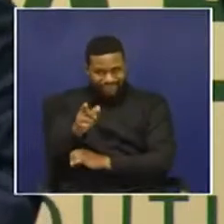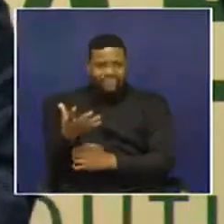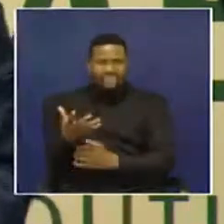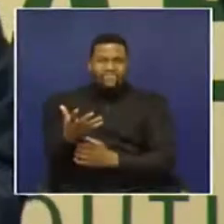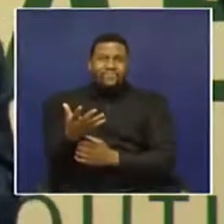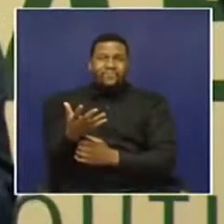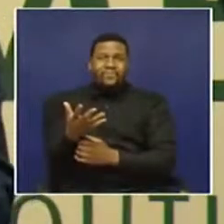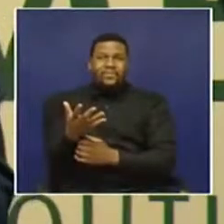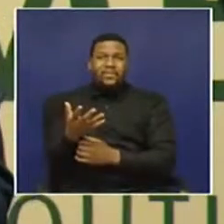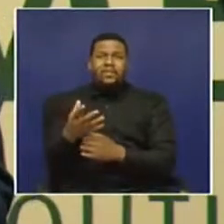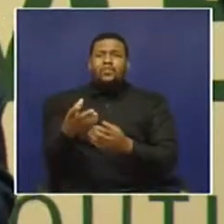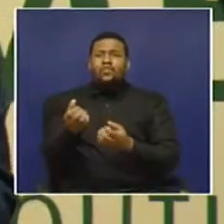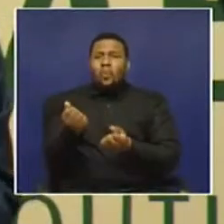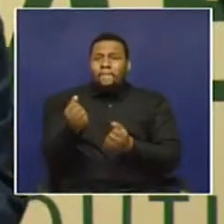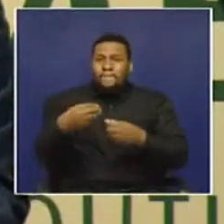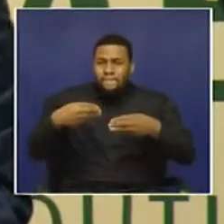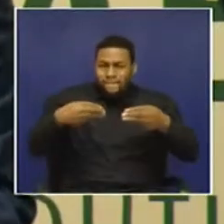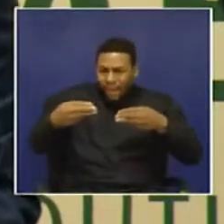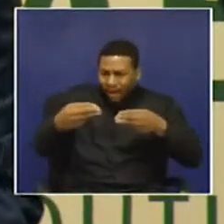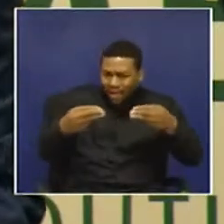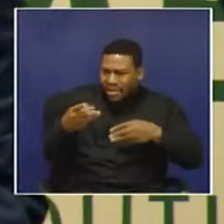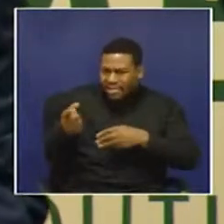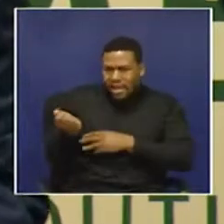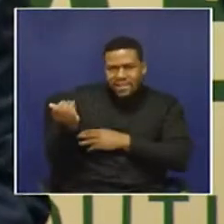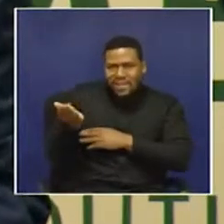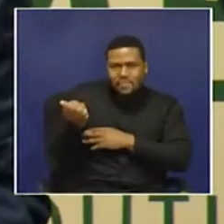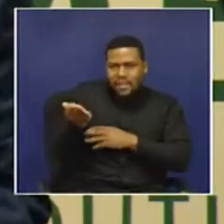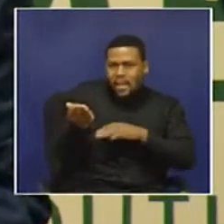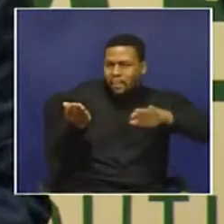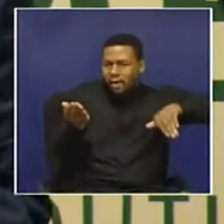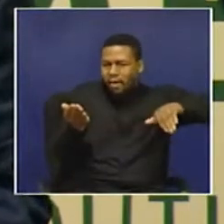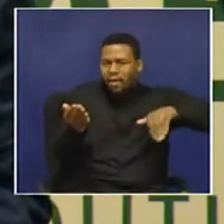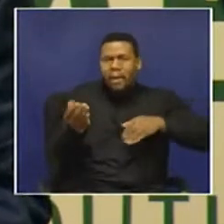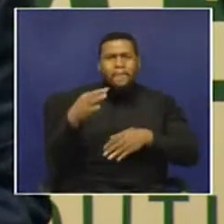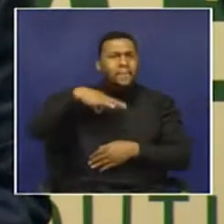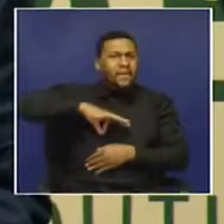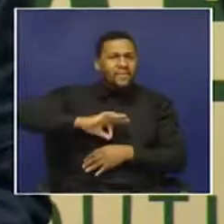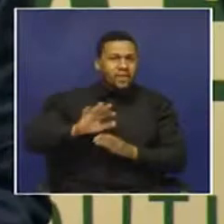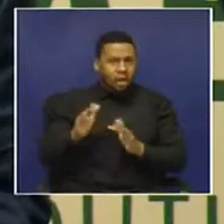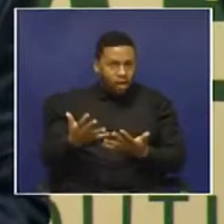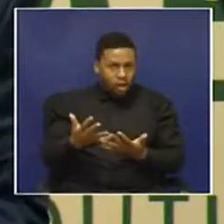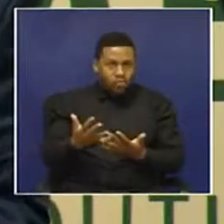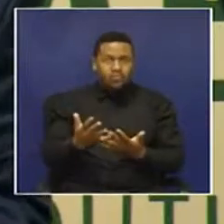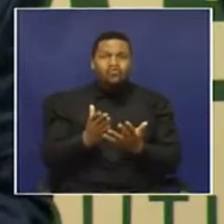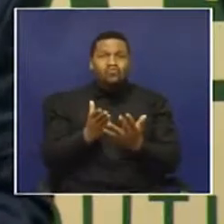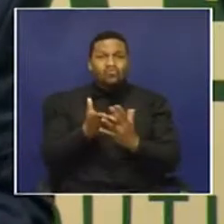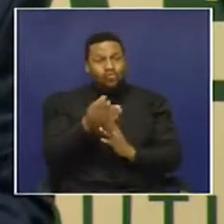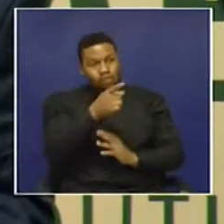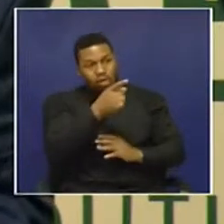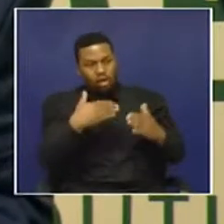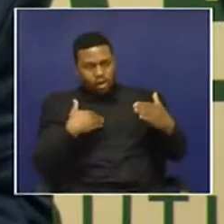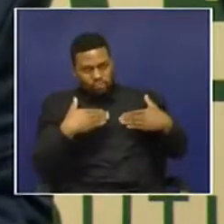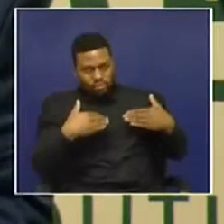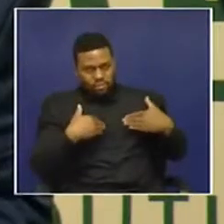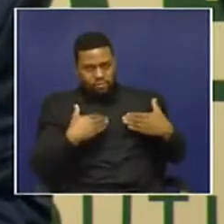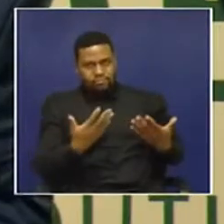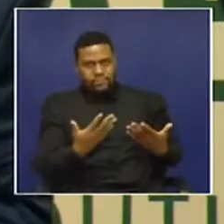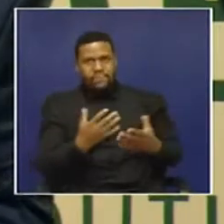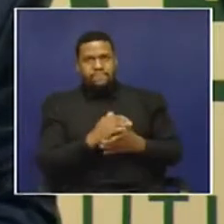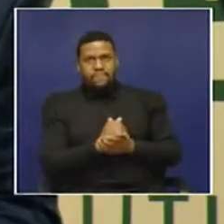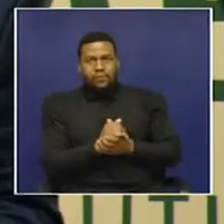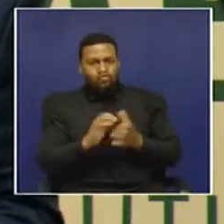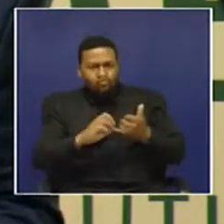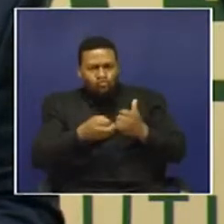these unclaimed benefits through the creation of a central administrator responsible for record keeping and